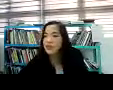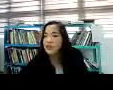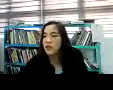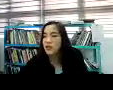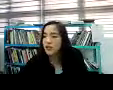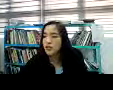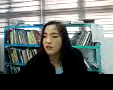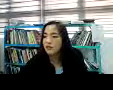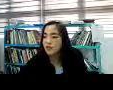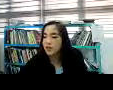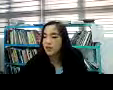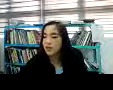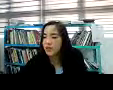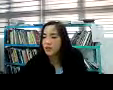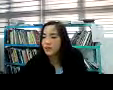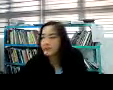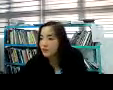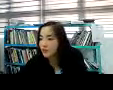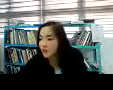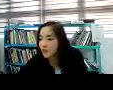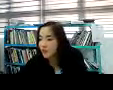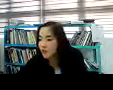analysis. What if we try